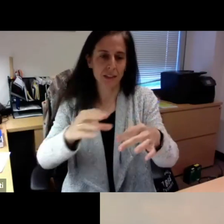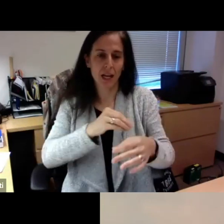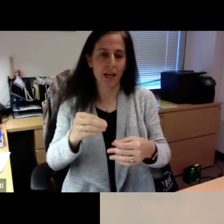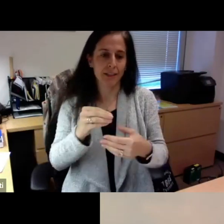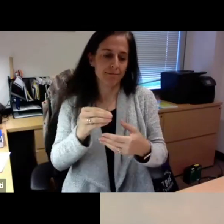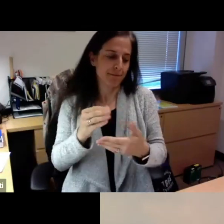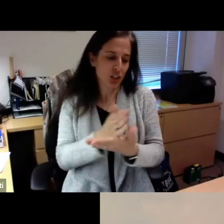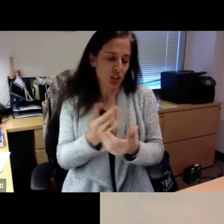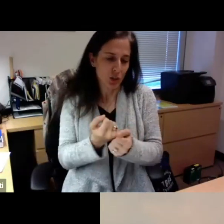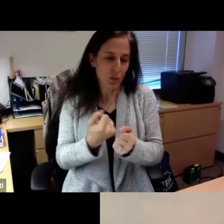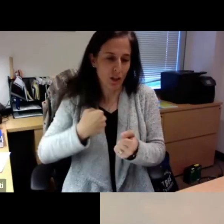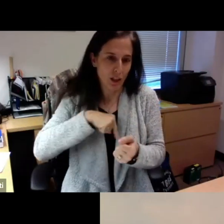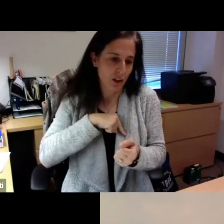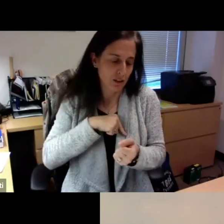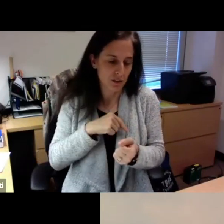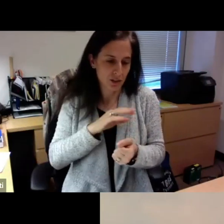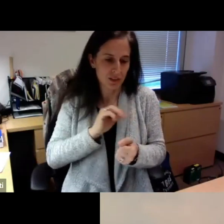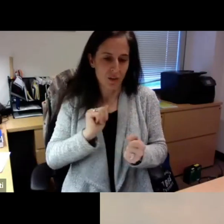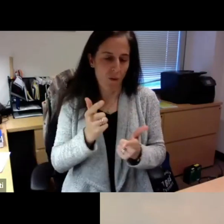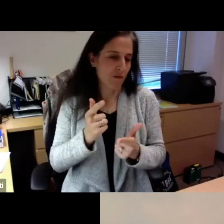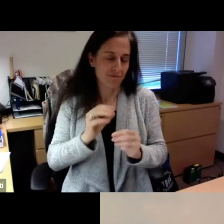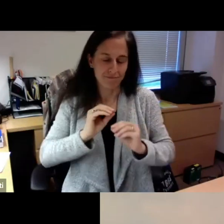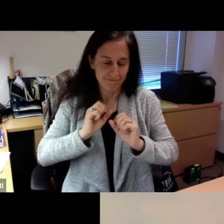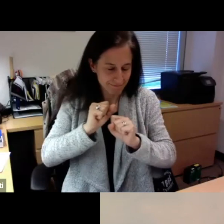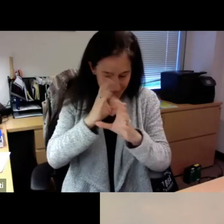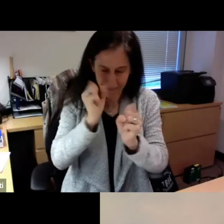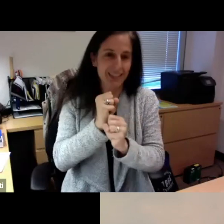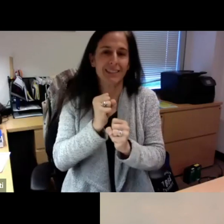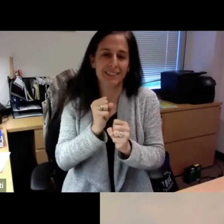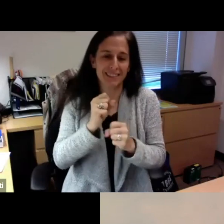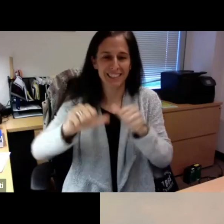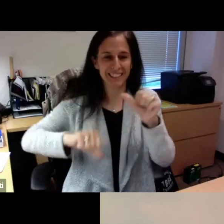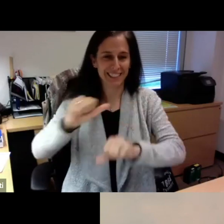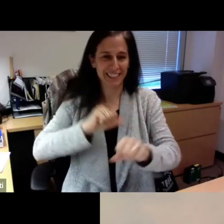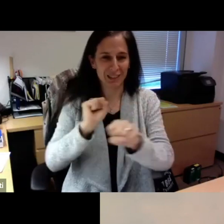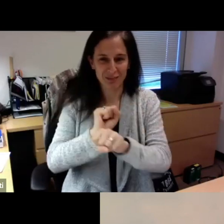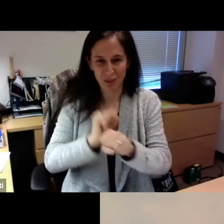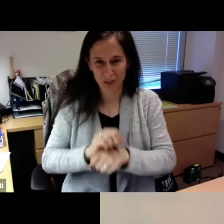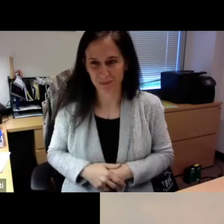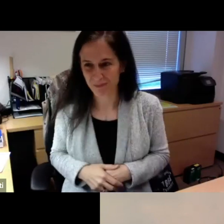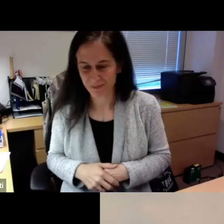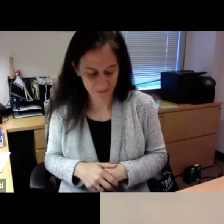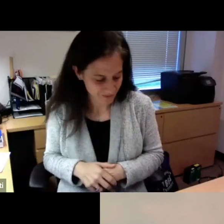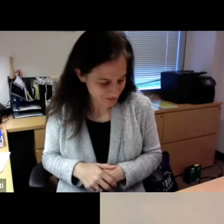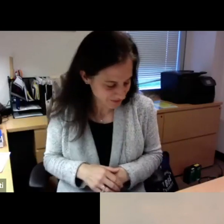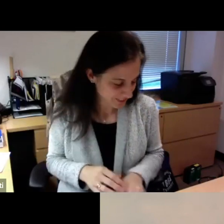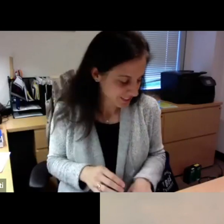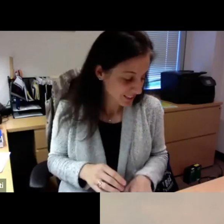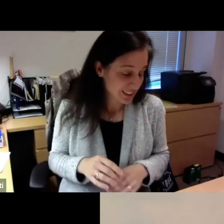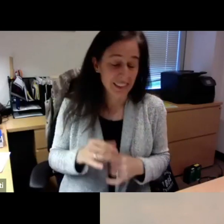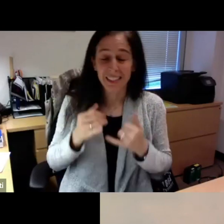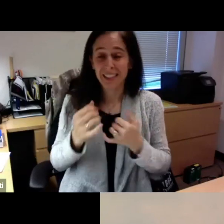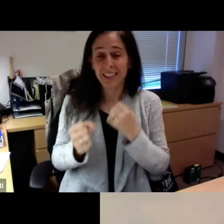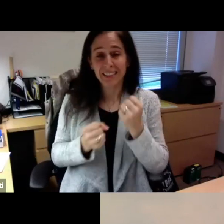share their research, their findings, and just all of their amazing